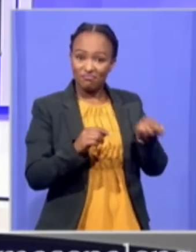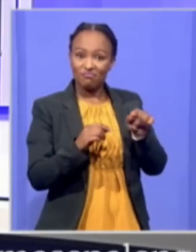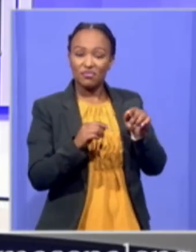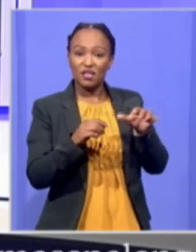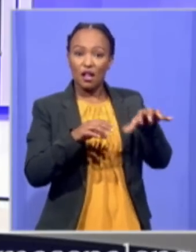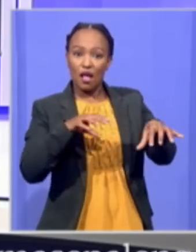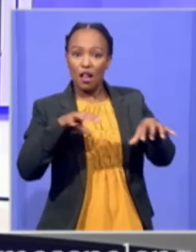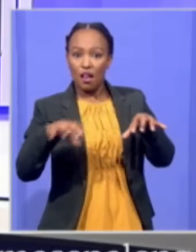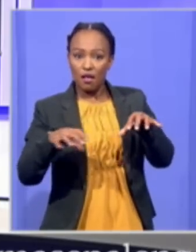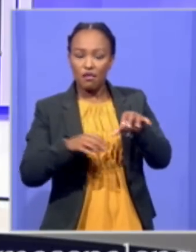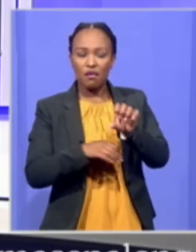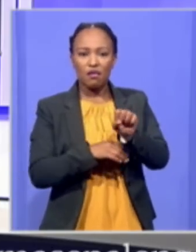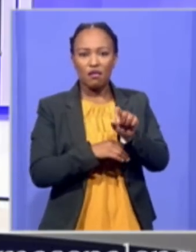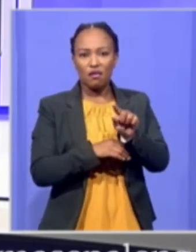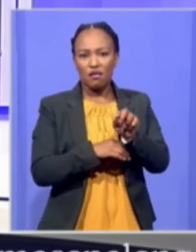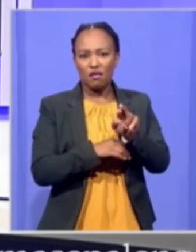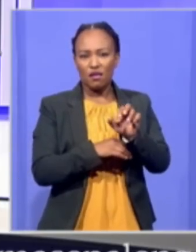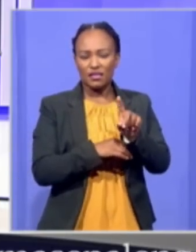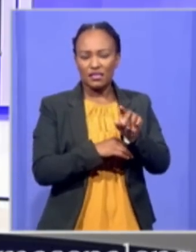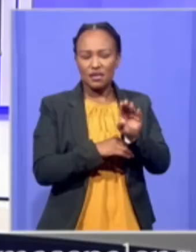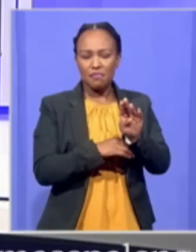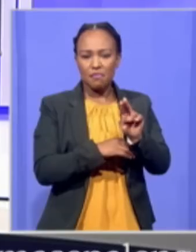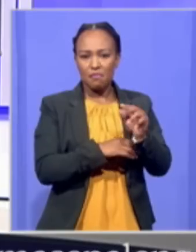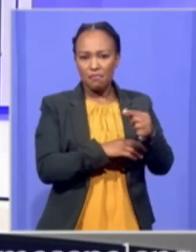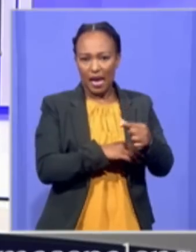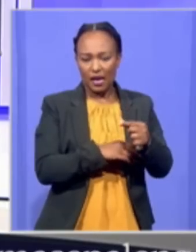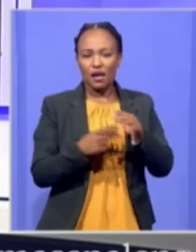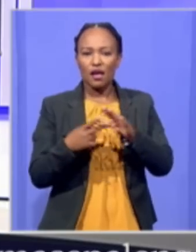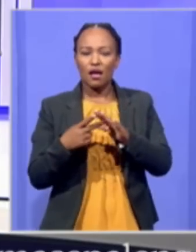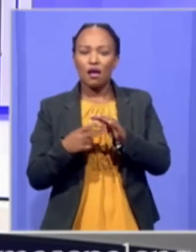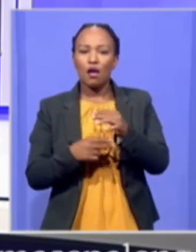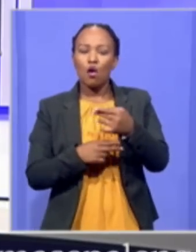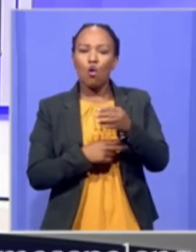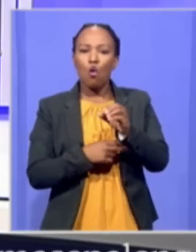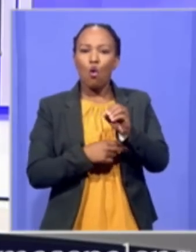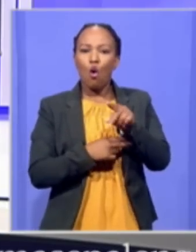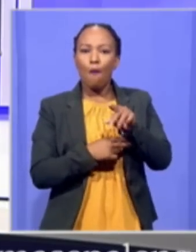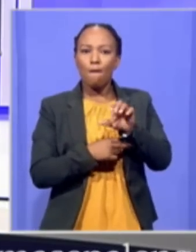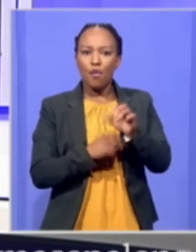ke mathata a kgoro ya matlotlo seo ka ge morago ga gore